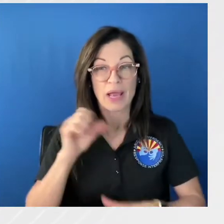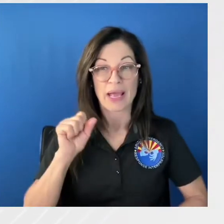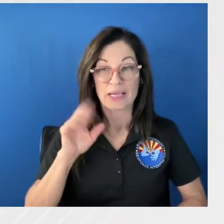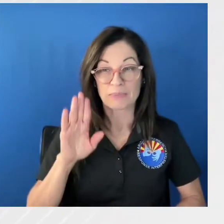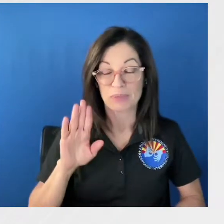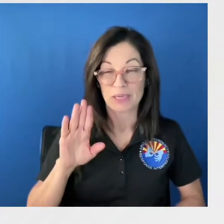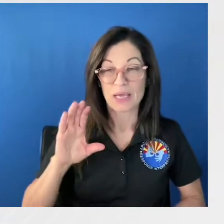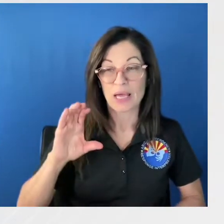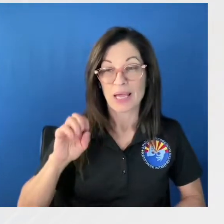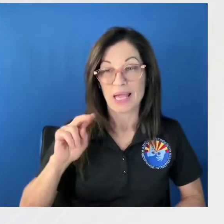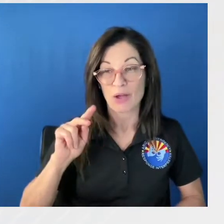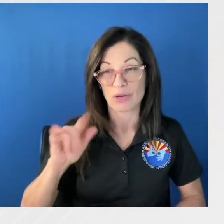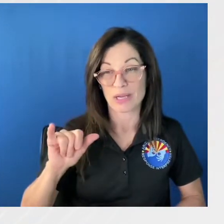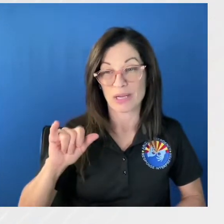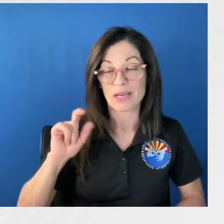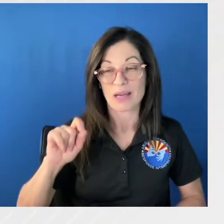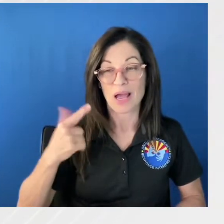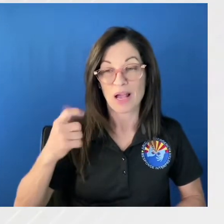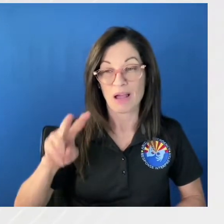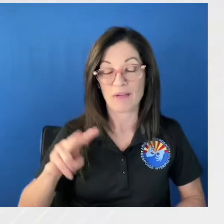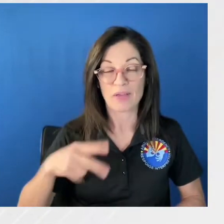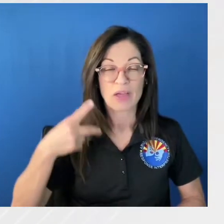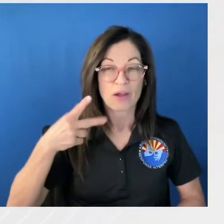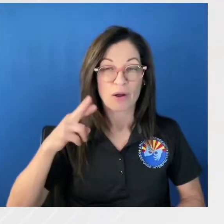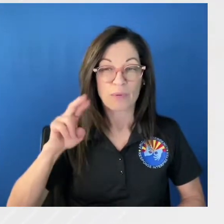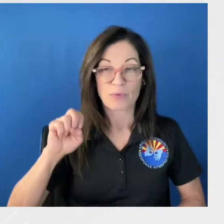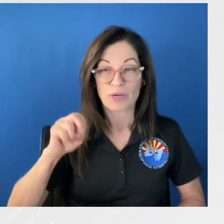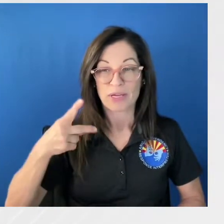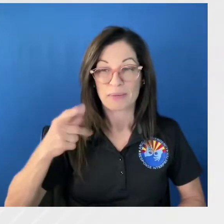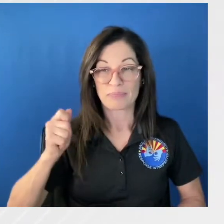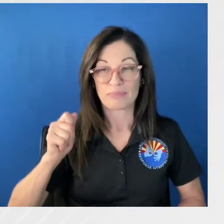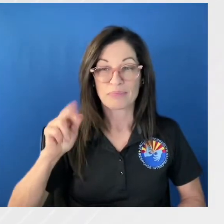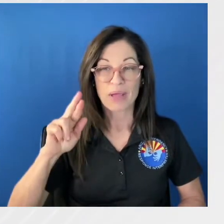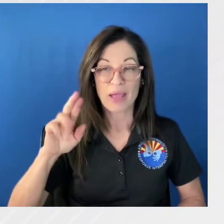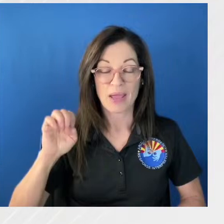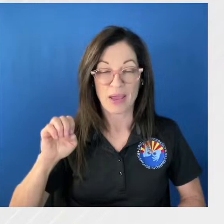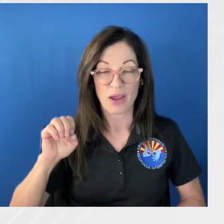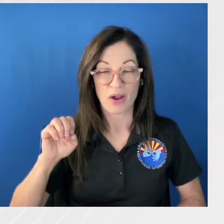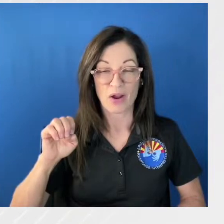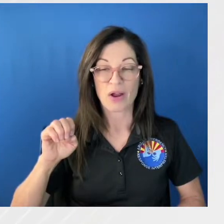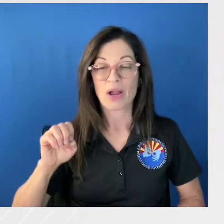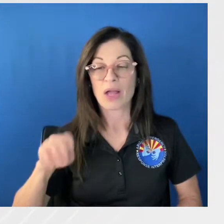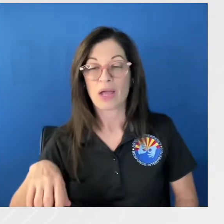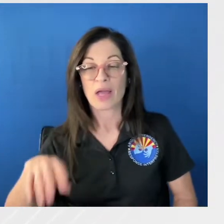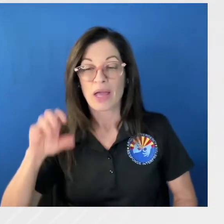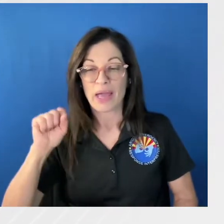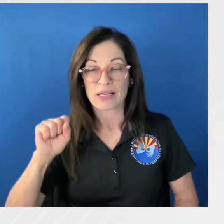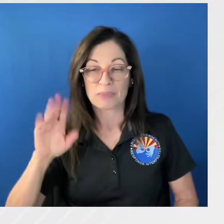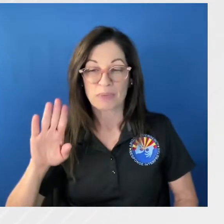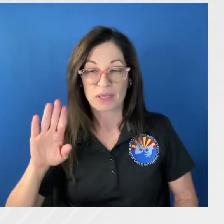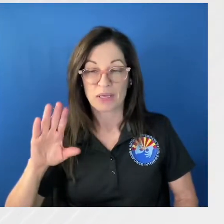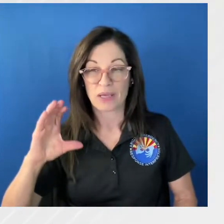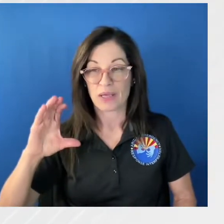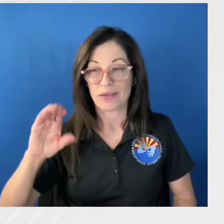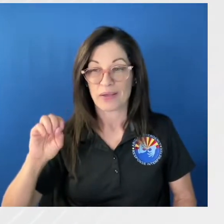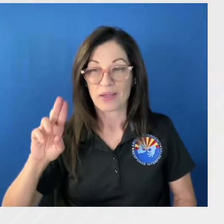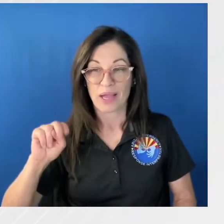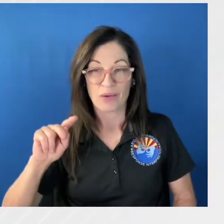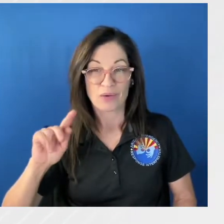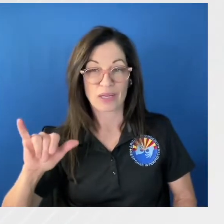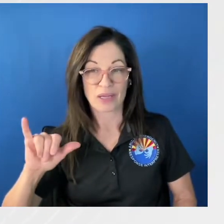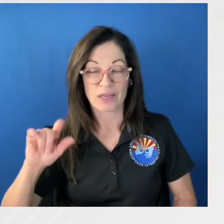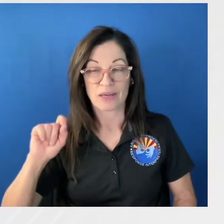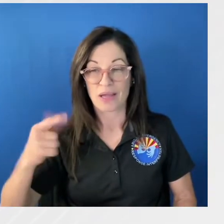preparesbcounty.gov. If you go there, a lot of these resources we're going to talk about can point you out to phone numbers and things to help you with this, but this was specifically